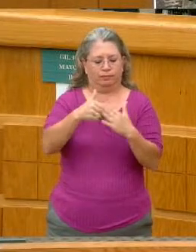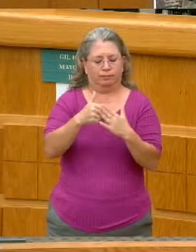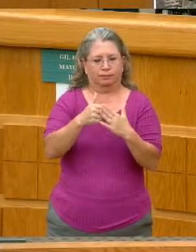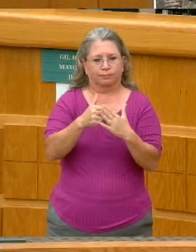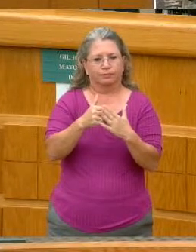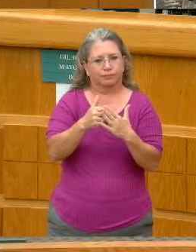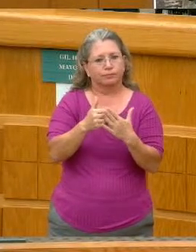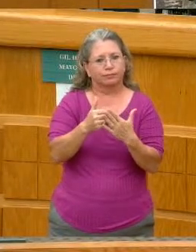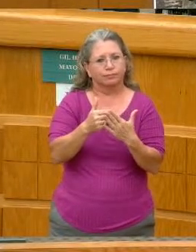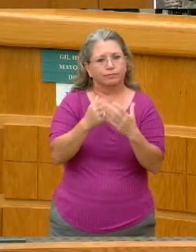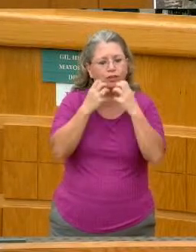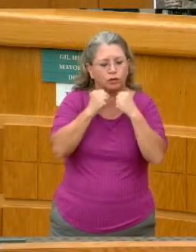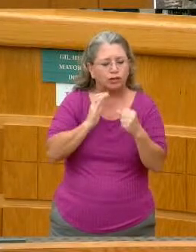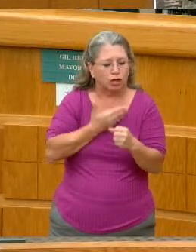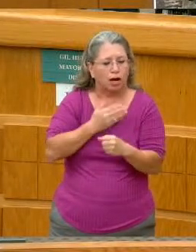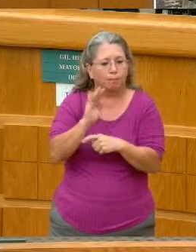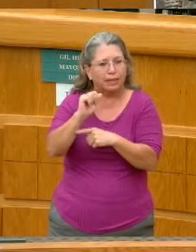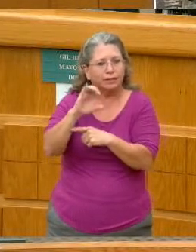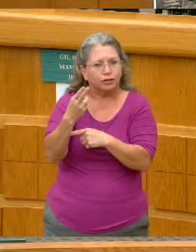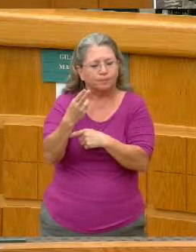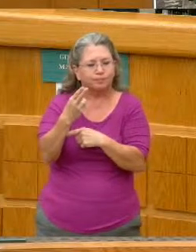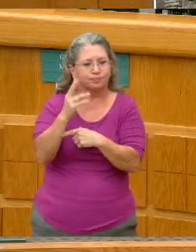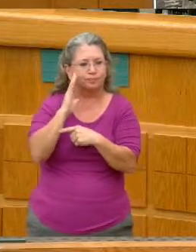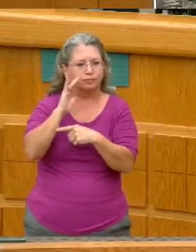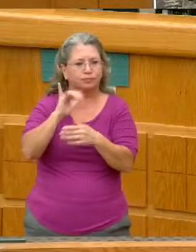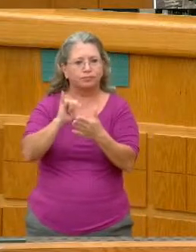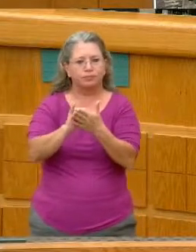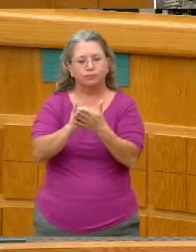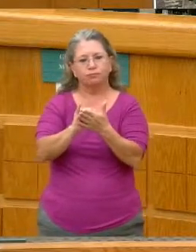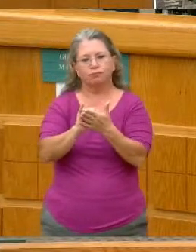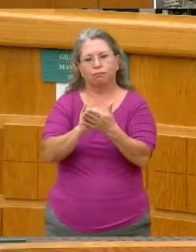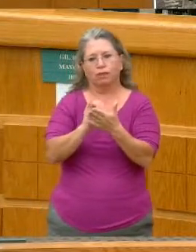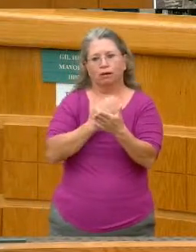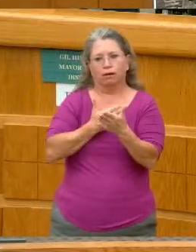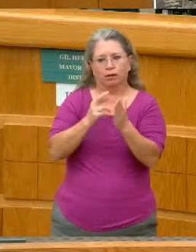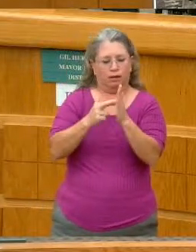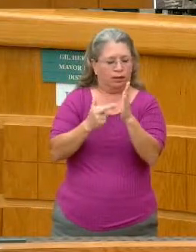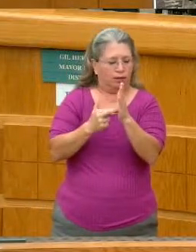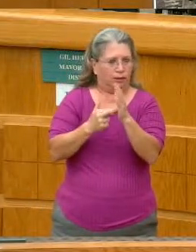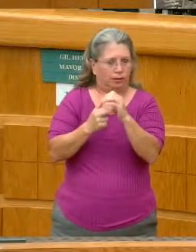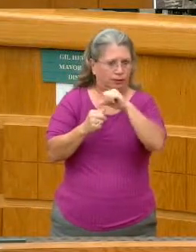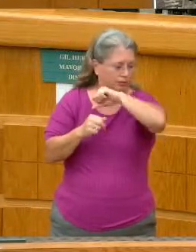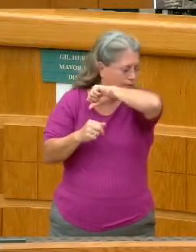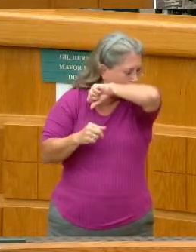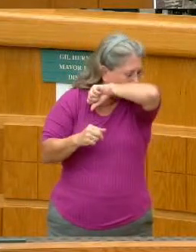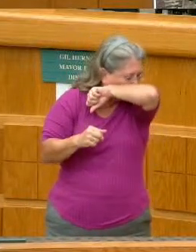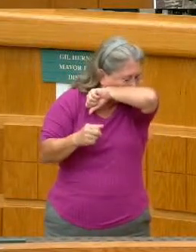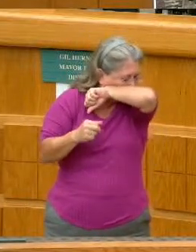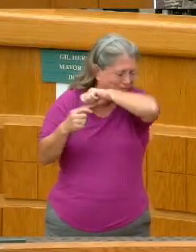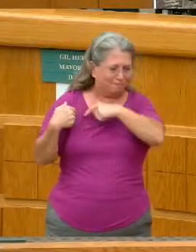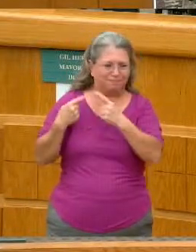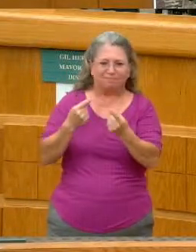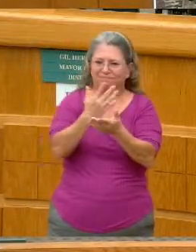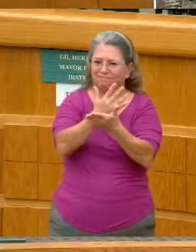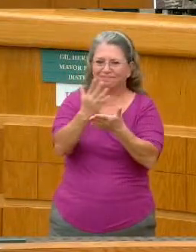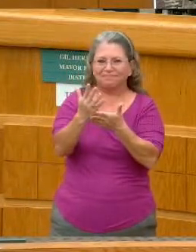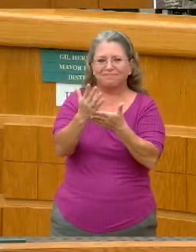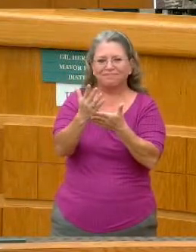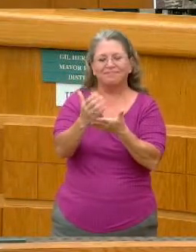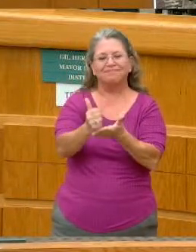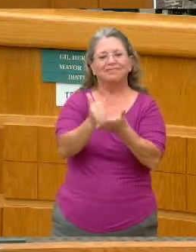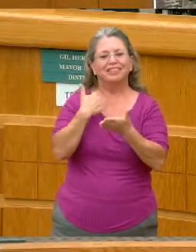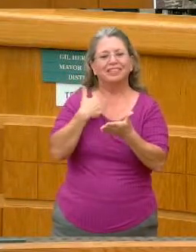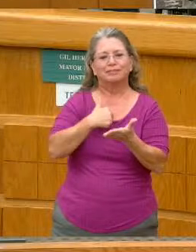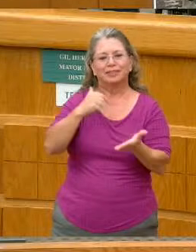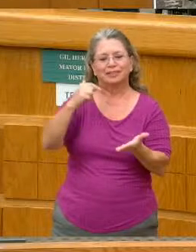weeks, have bought us sufficient time to slow this spread of the coronavirus. And while we have a